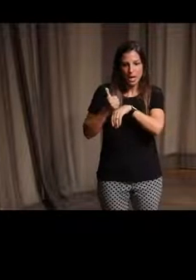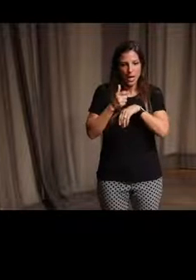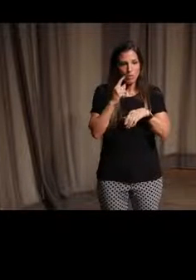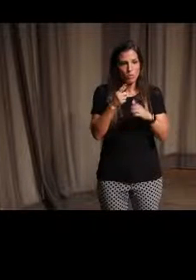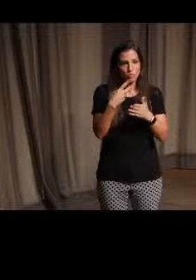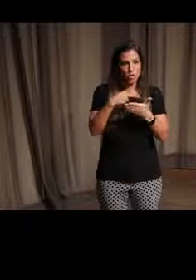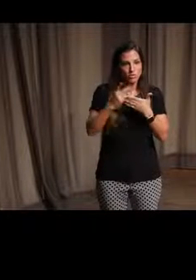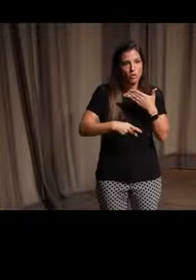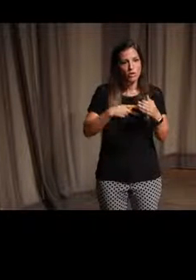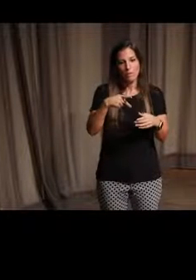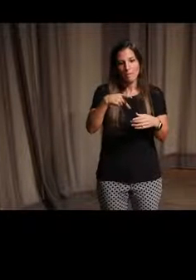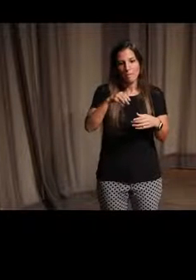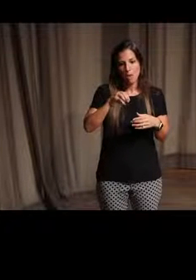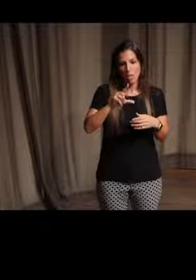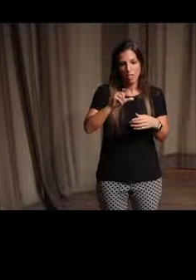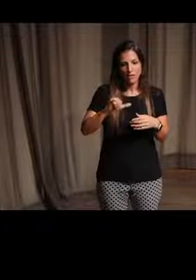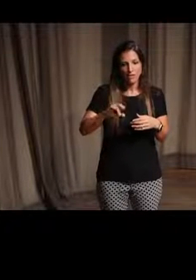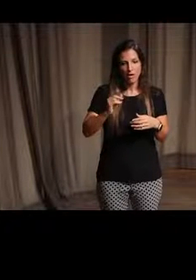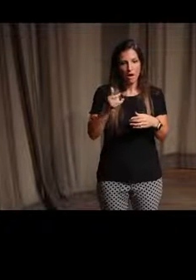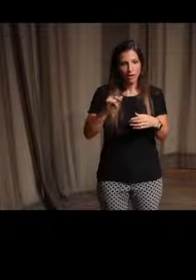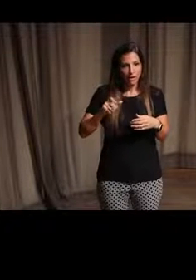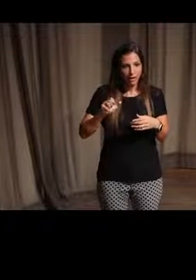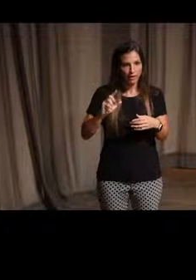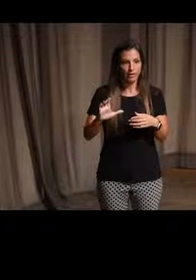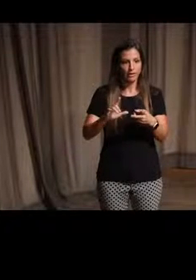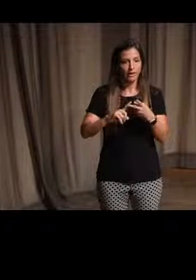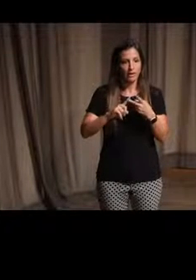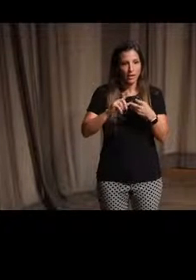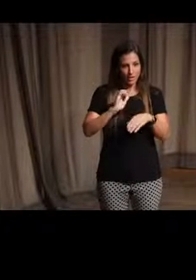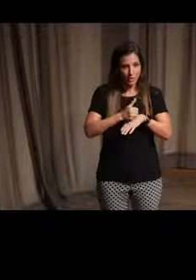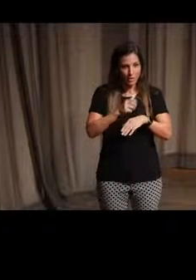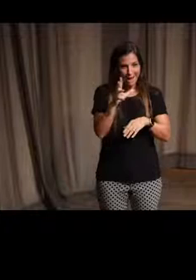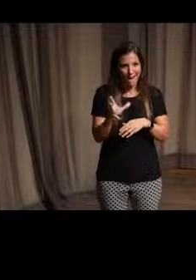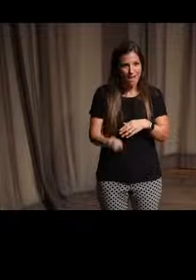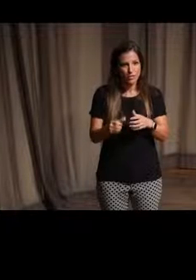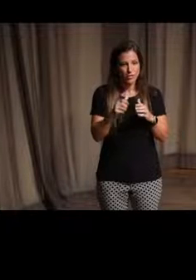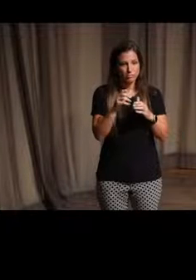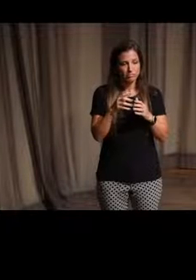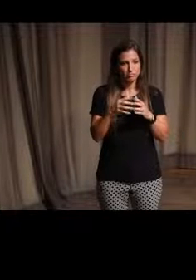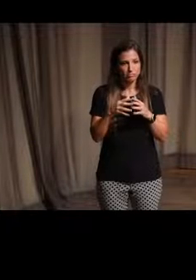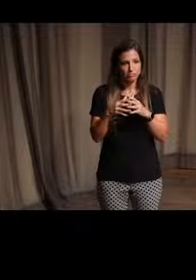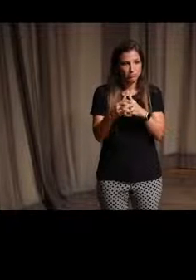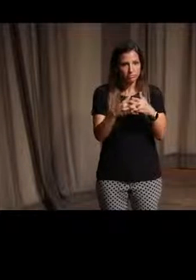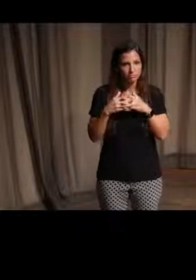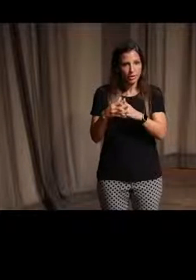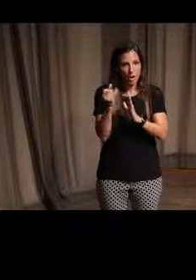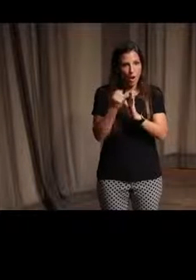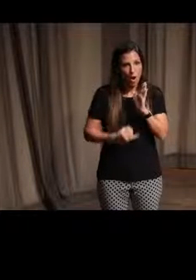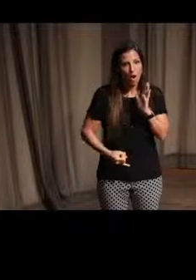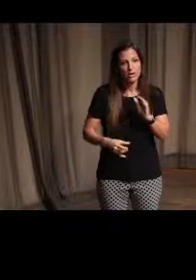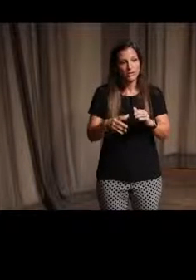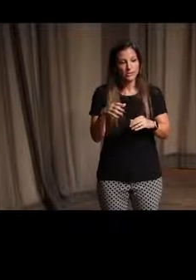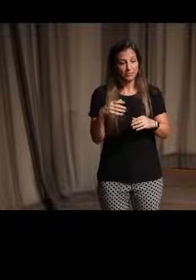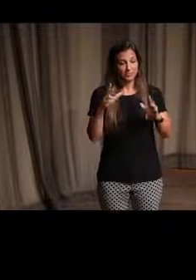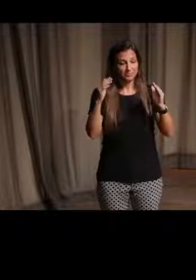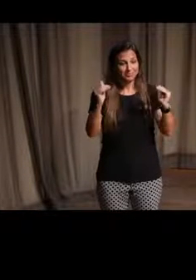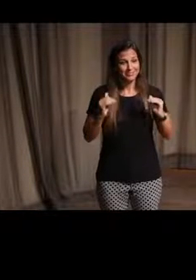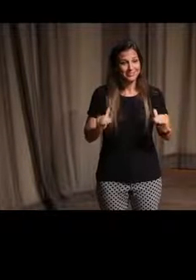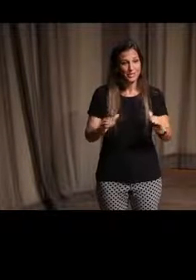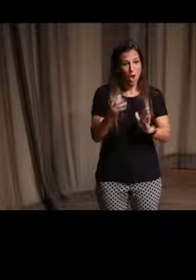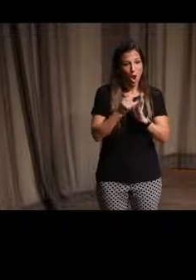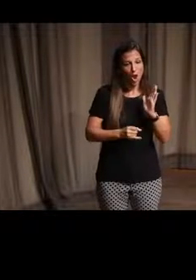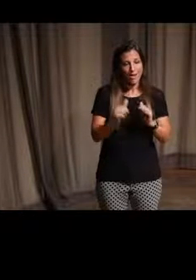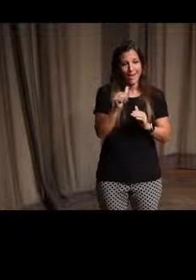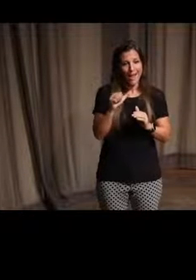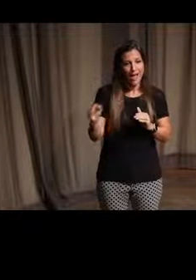including Polyphonic, celebrating PAMM's fund for the African American art, The Artist as a Poet, selections